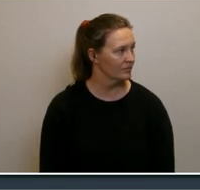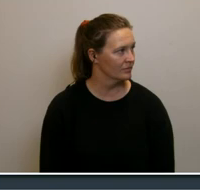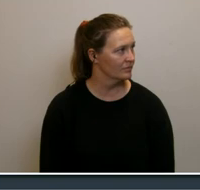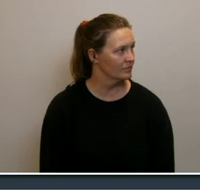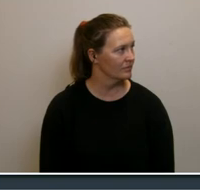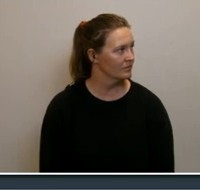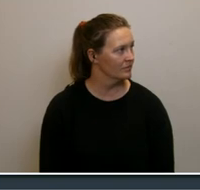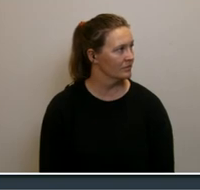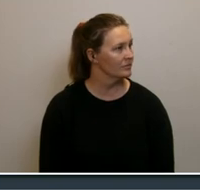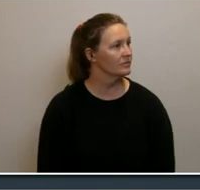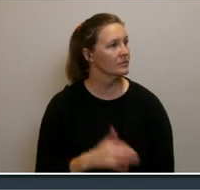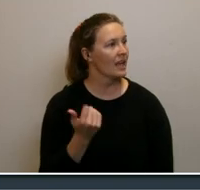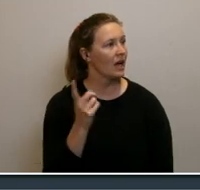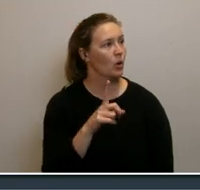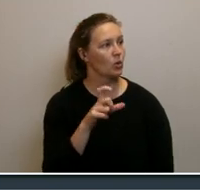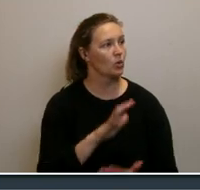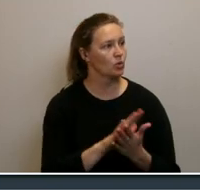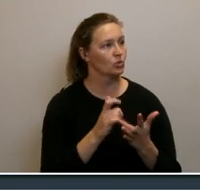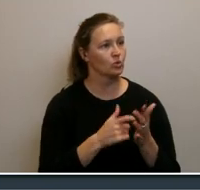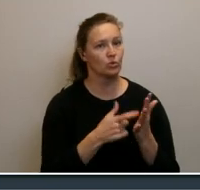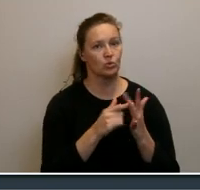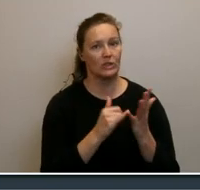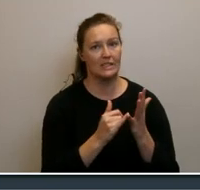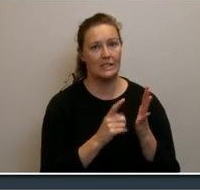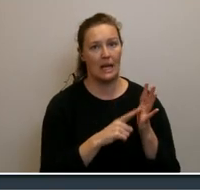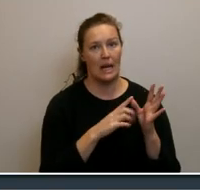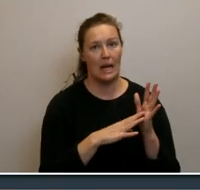And I'd like to invite up Chris Lamborn, please.